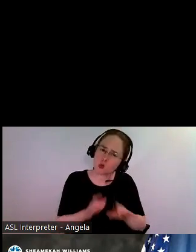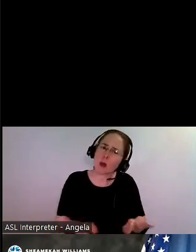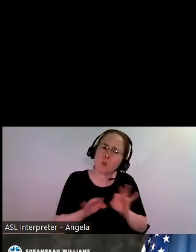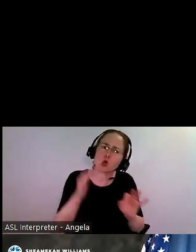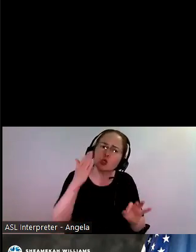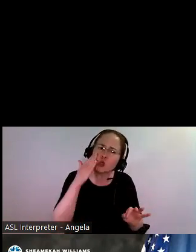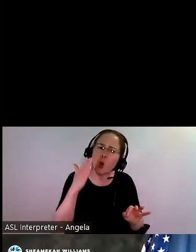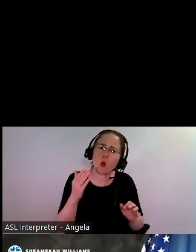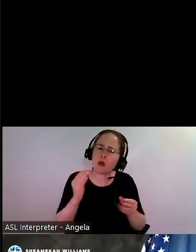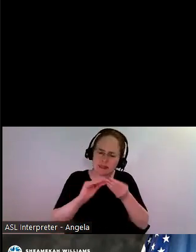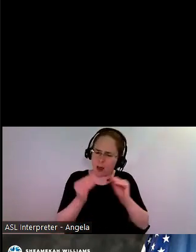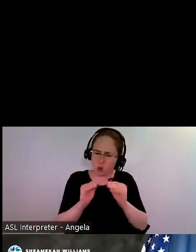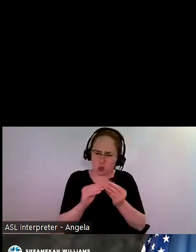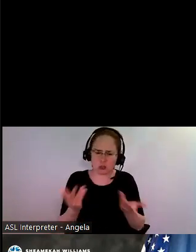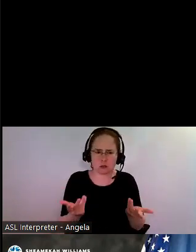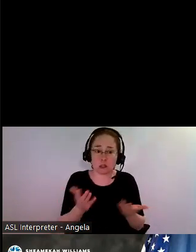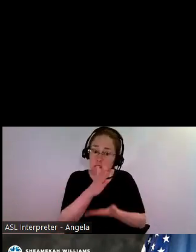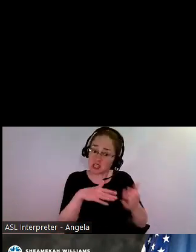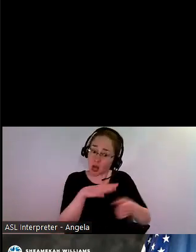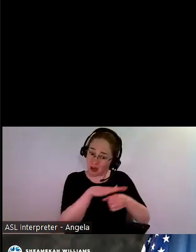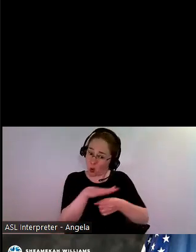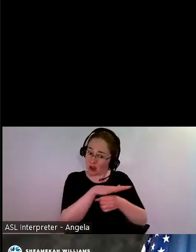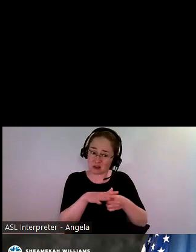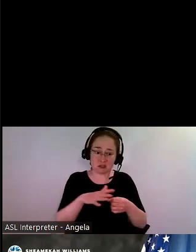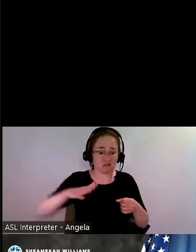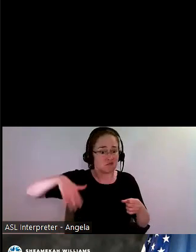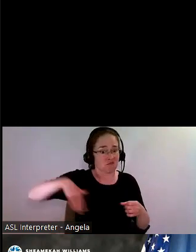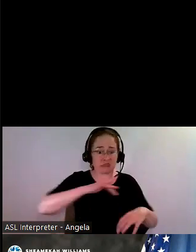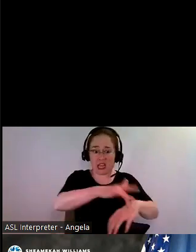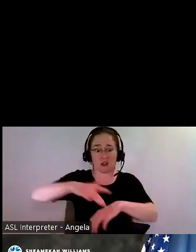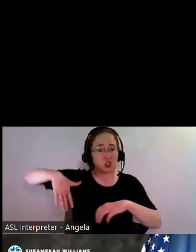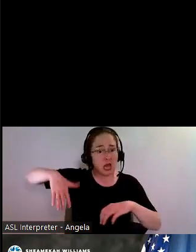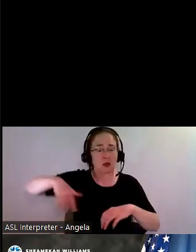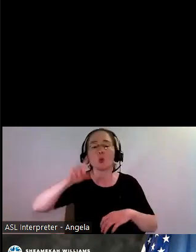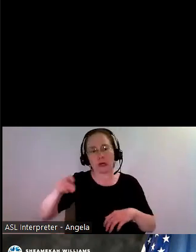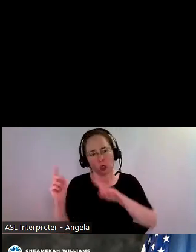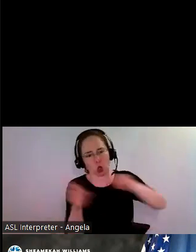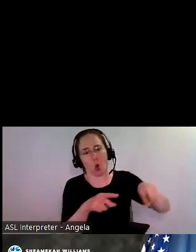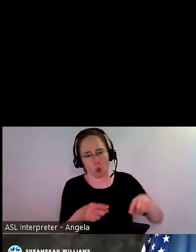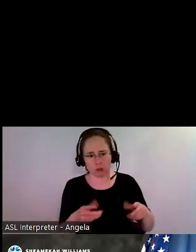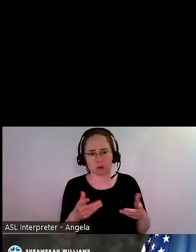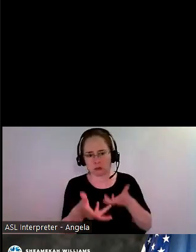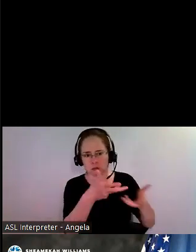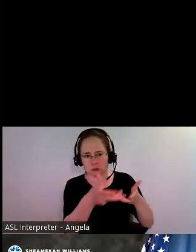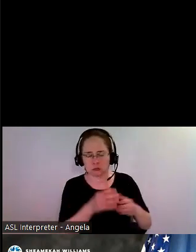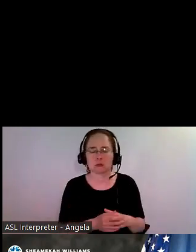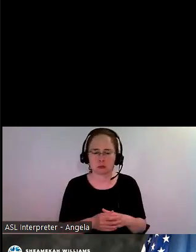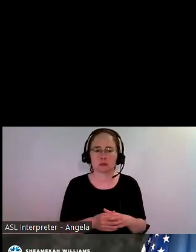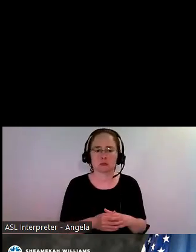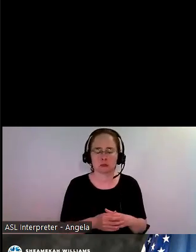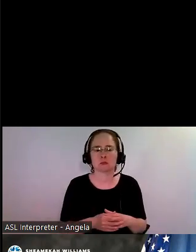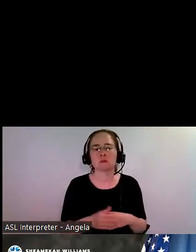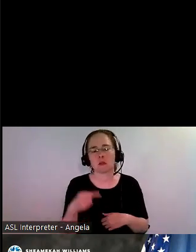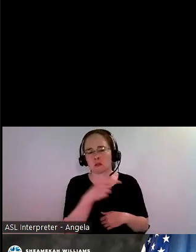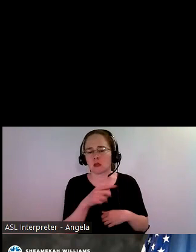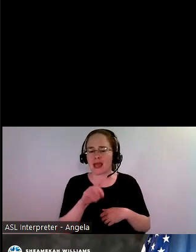our volume is looking like. Are there certain areas that we haven't done major outreach in that we need to get at? So again, this digs deep into our